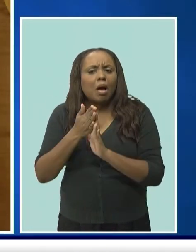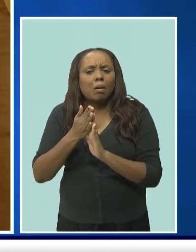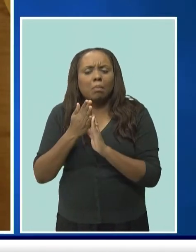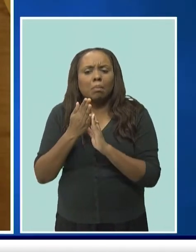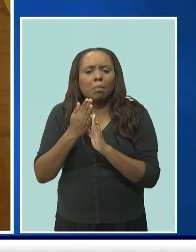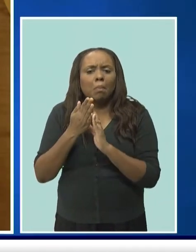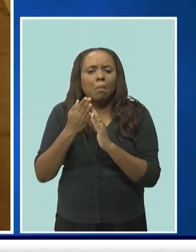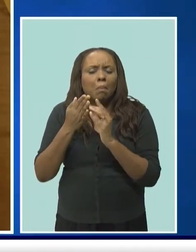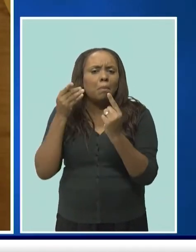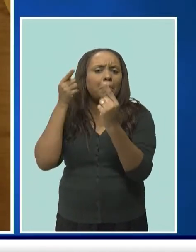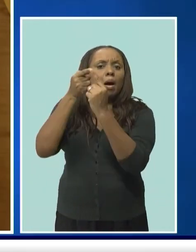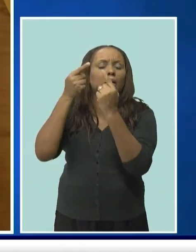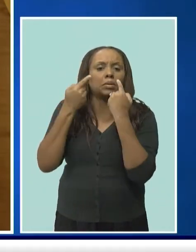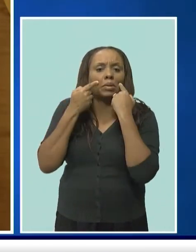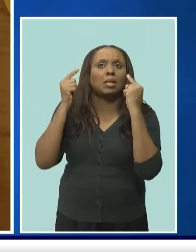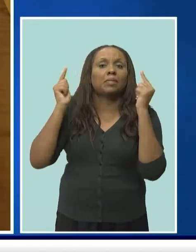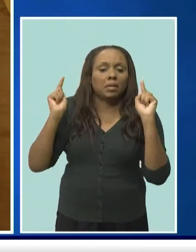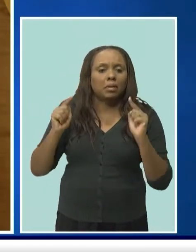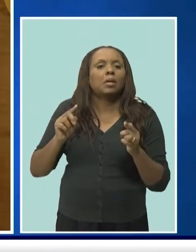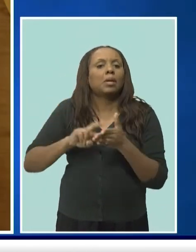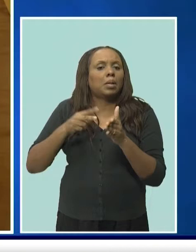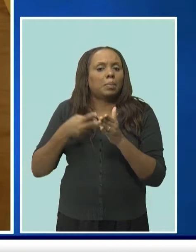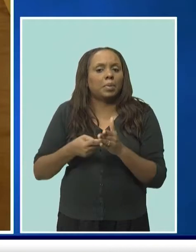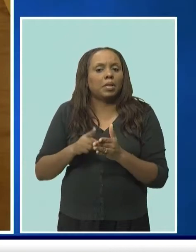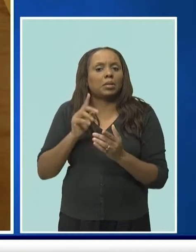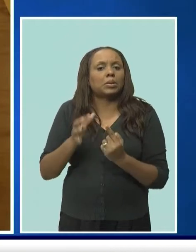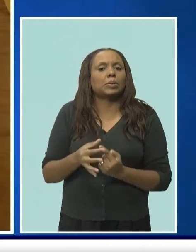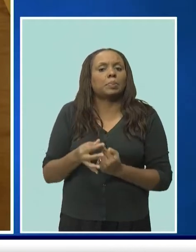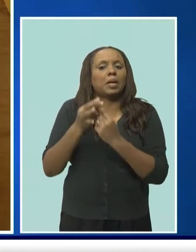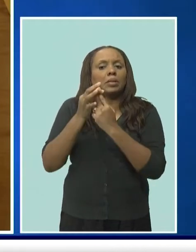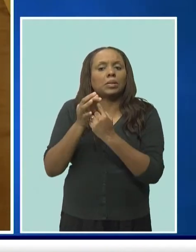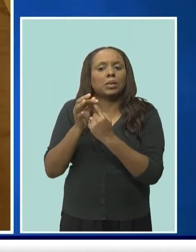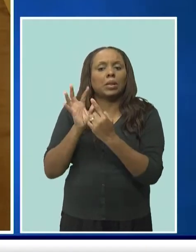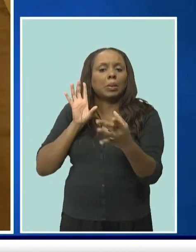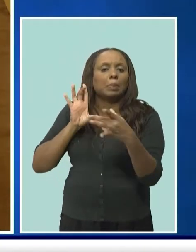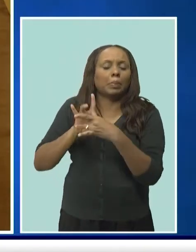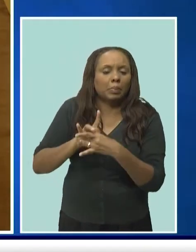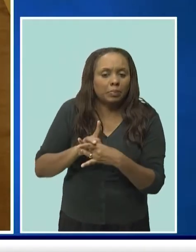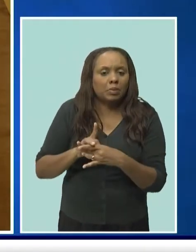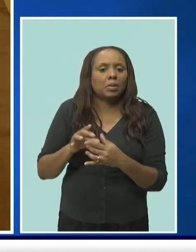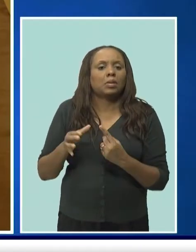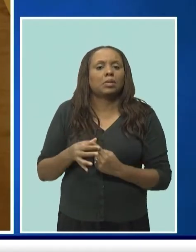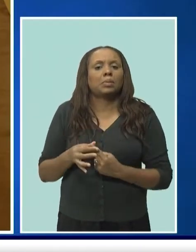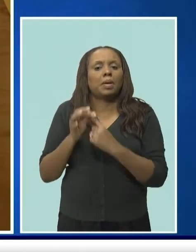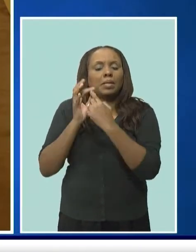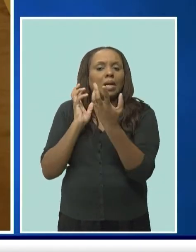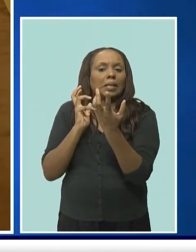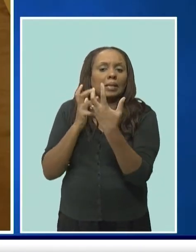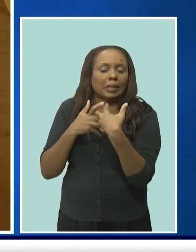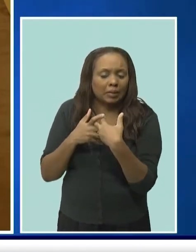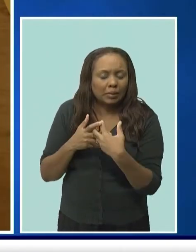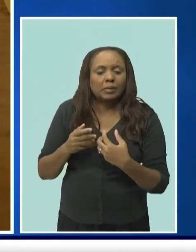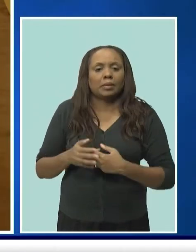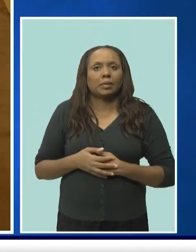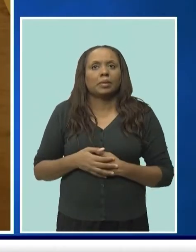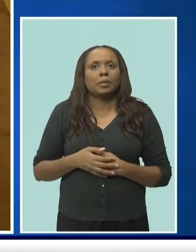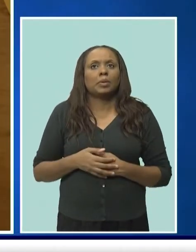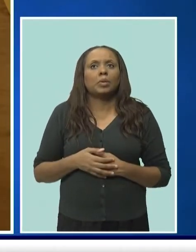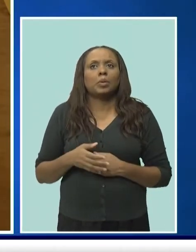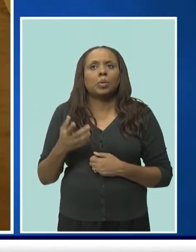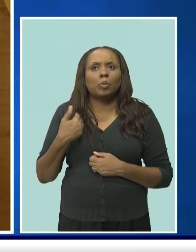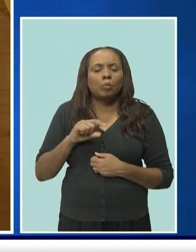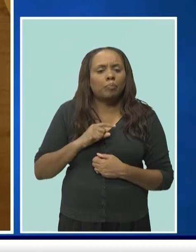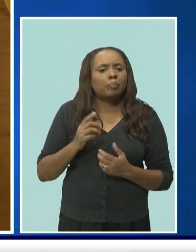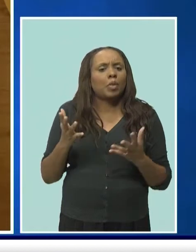find the unique opportunities for partnership and cooperation. This issue of pharmaceutical equity is a